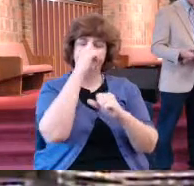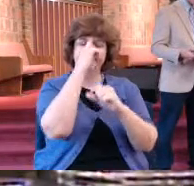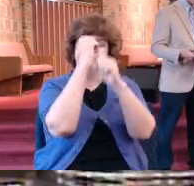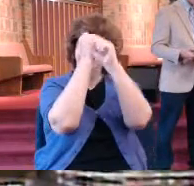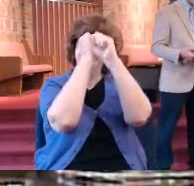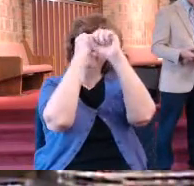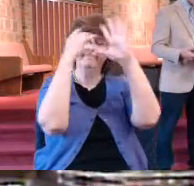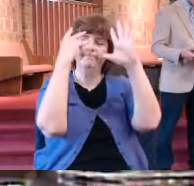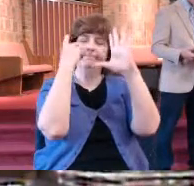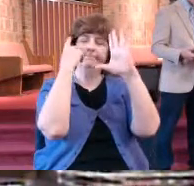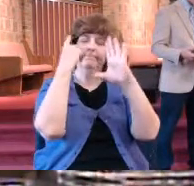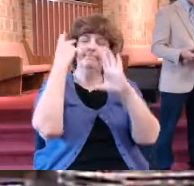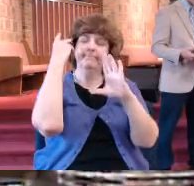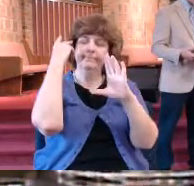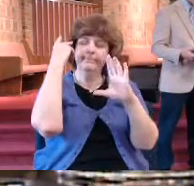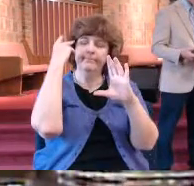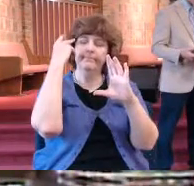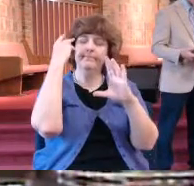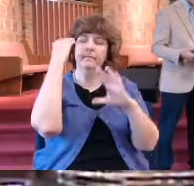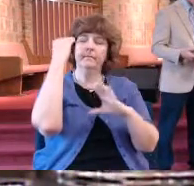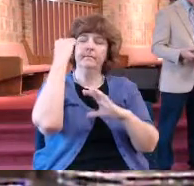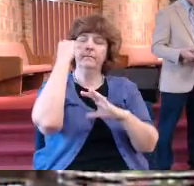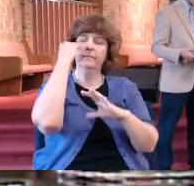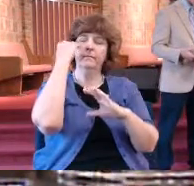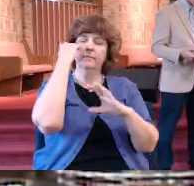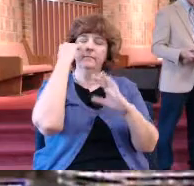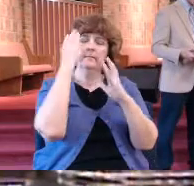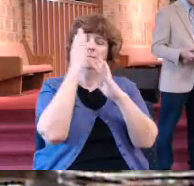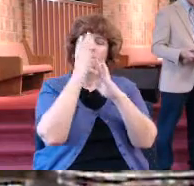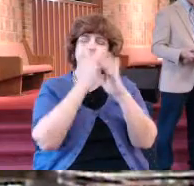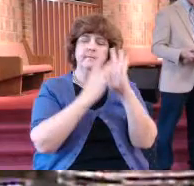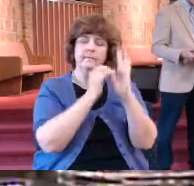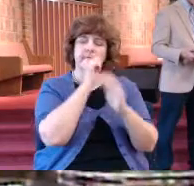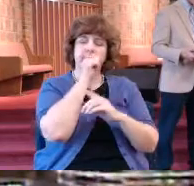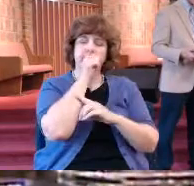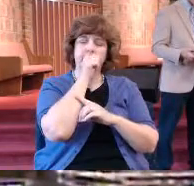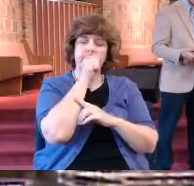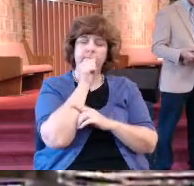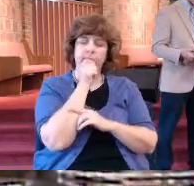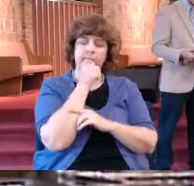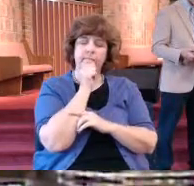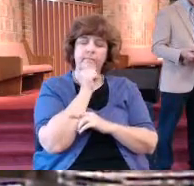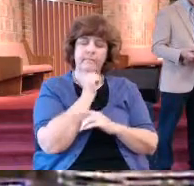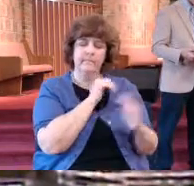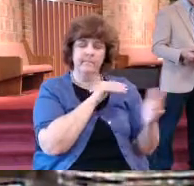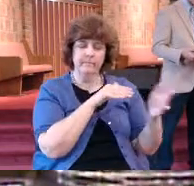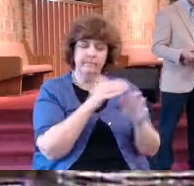know about the suffering of our Savior prior to his death on the cross.